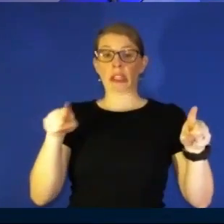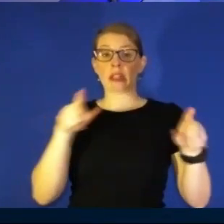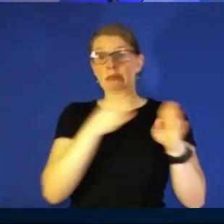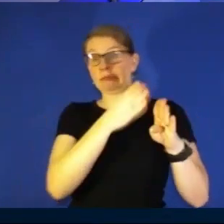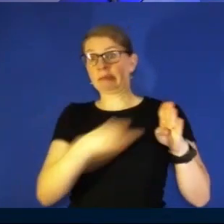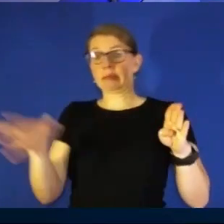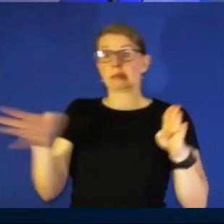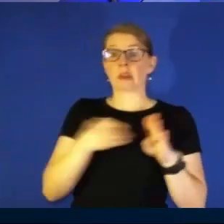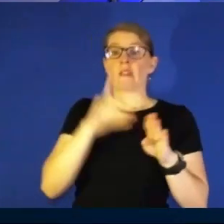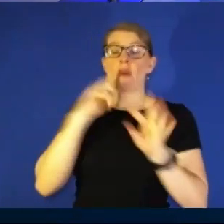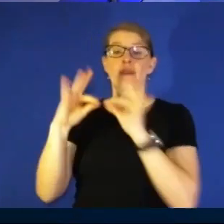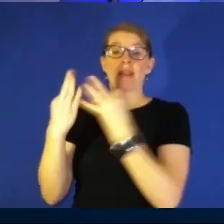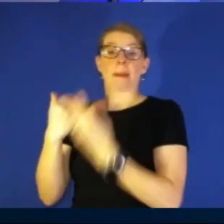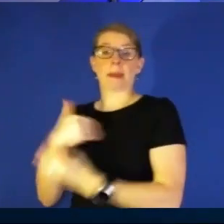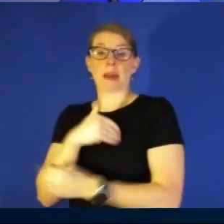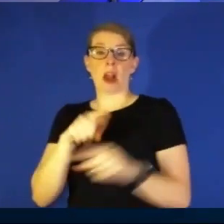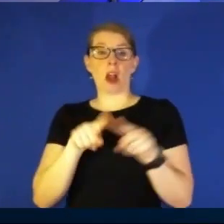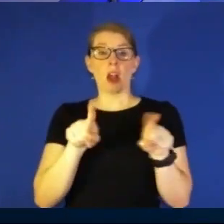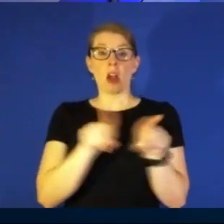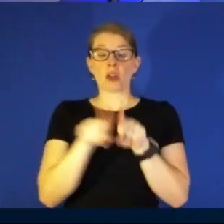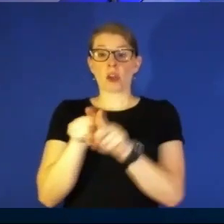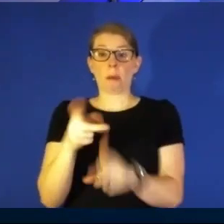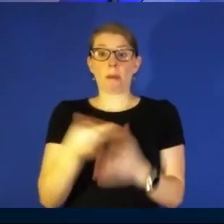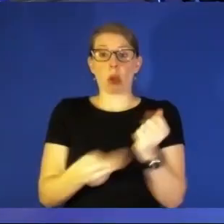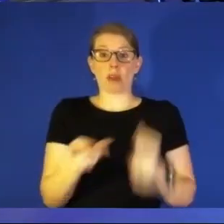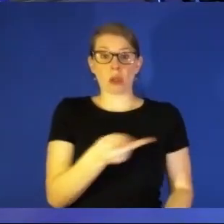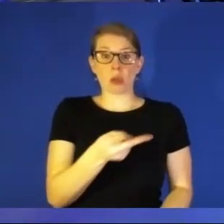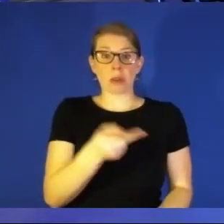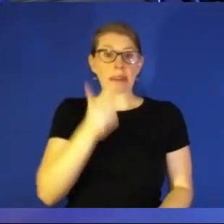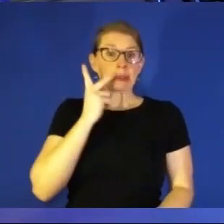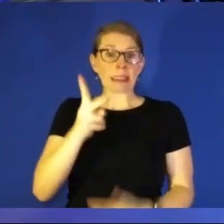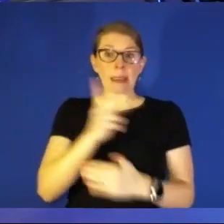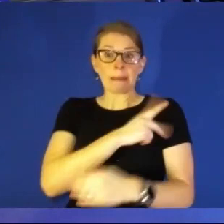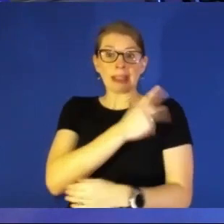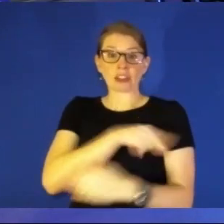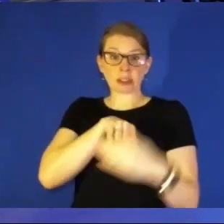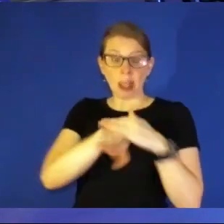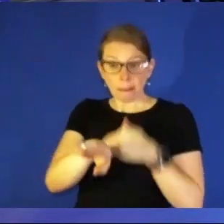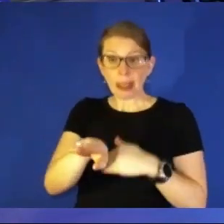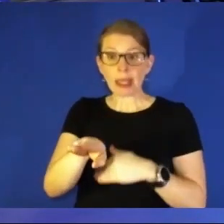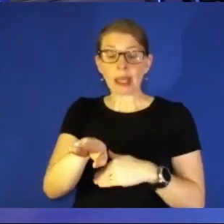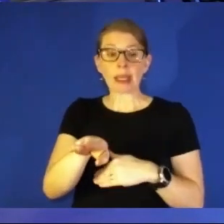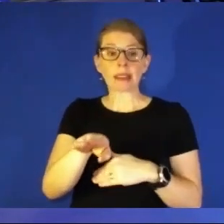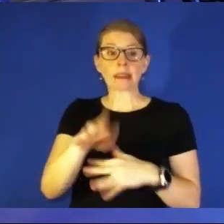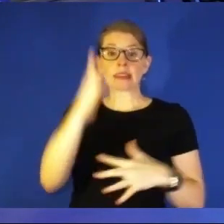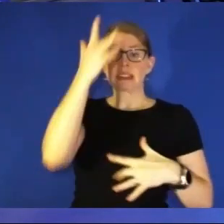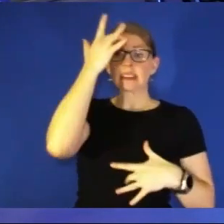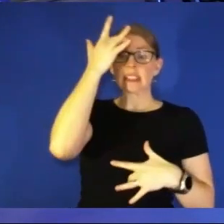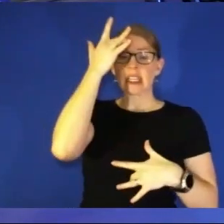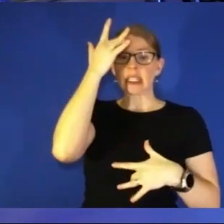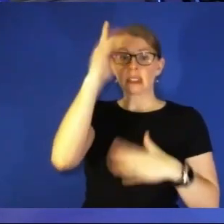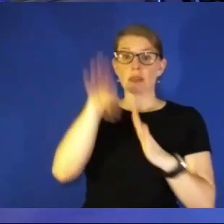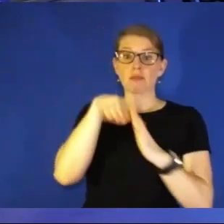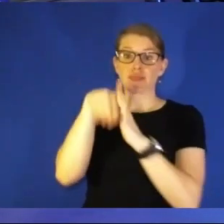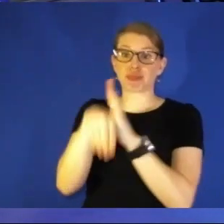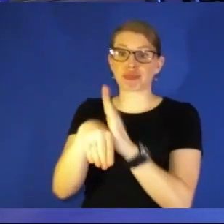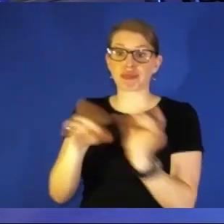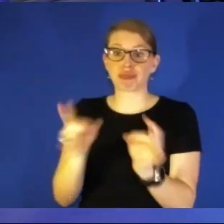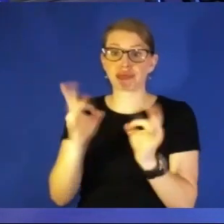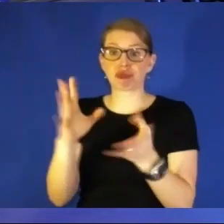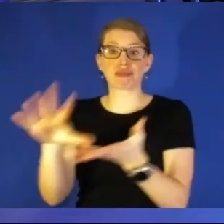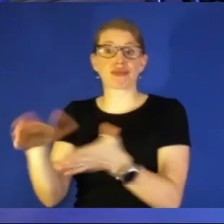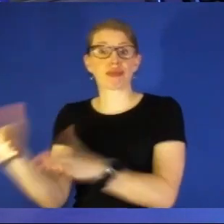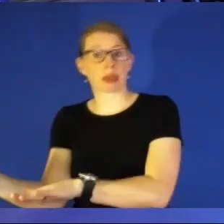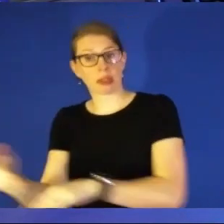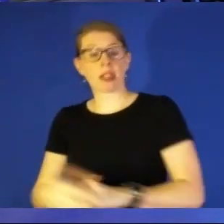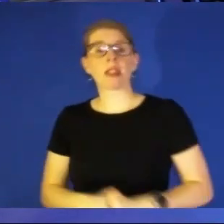also both of you as you see these patients come in and go from sick to horrible to passing.